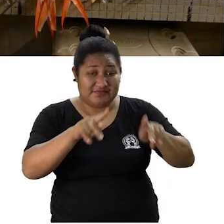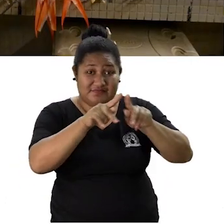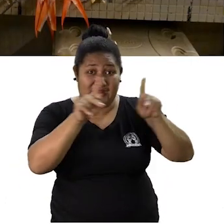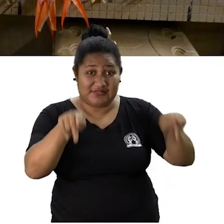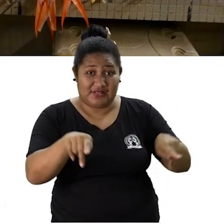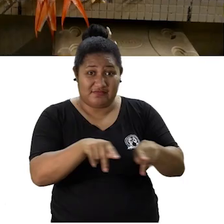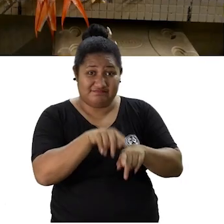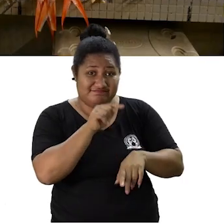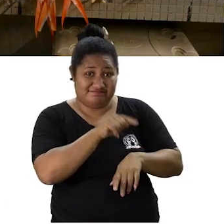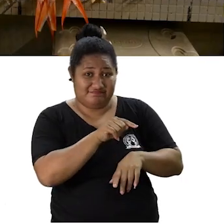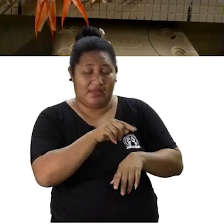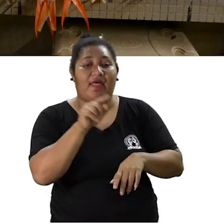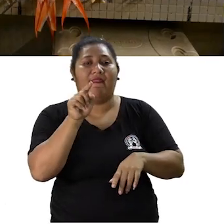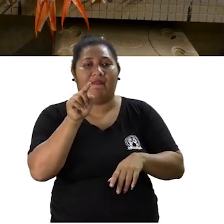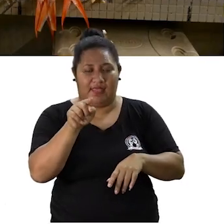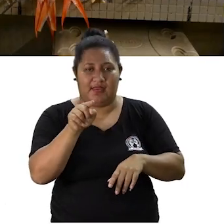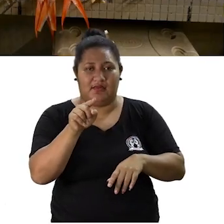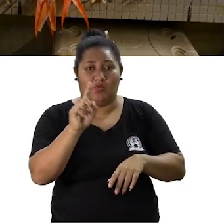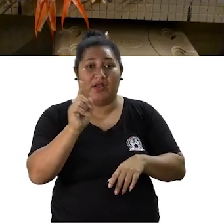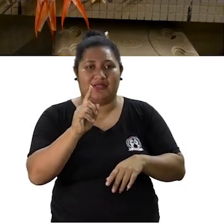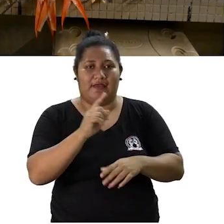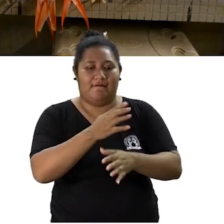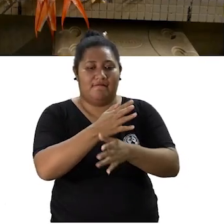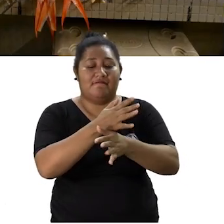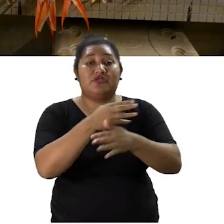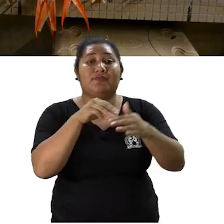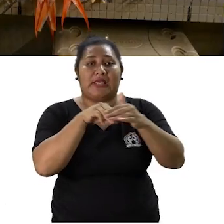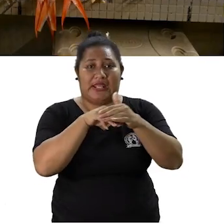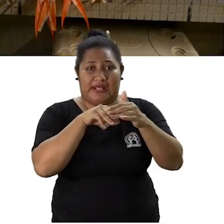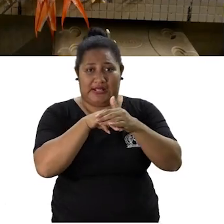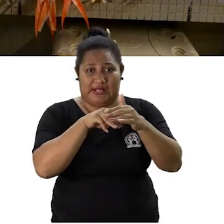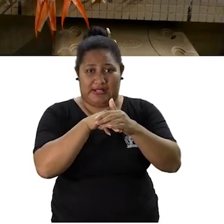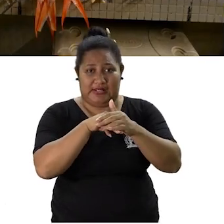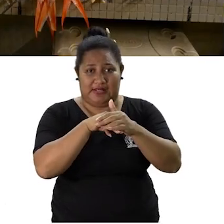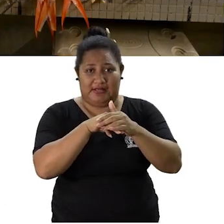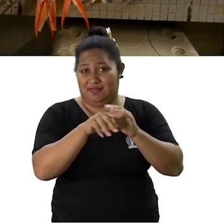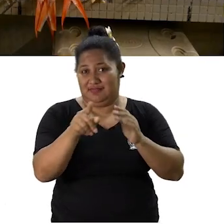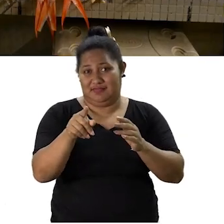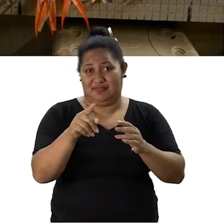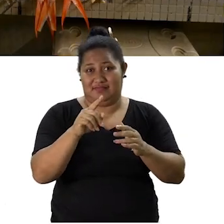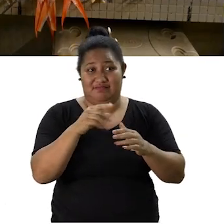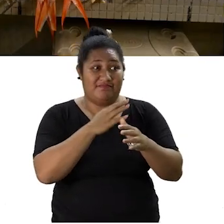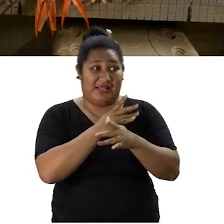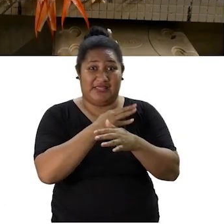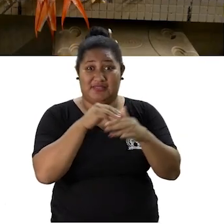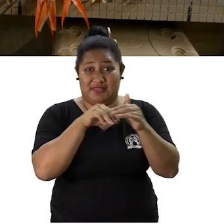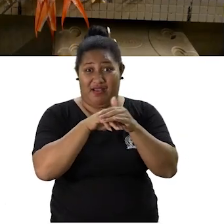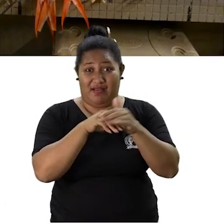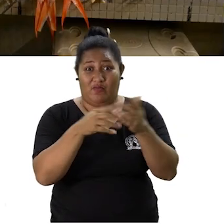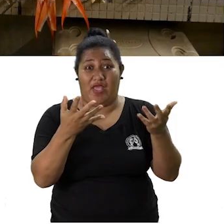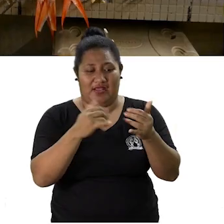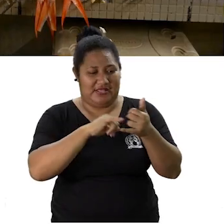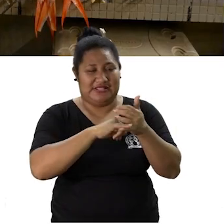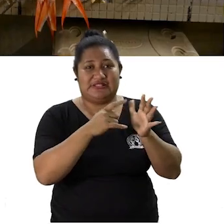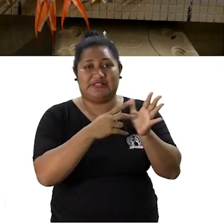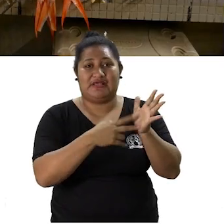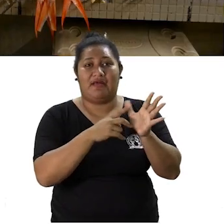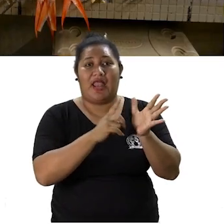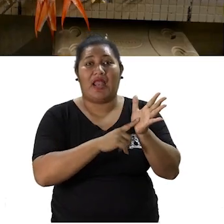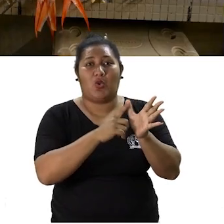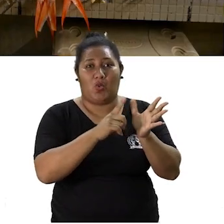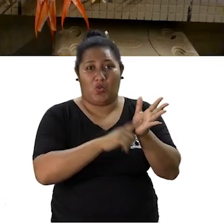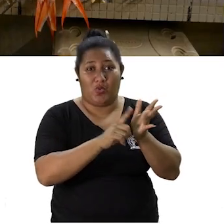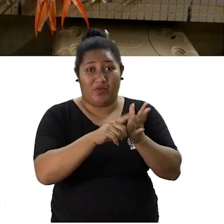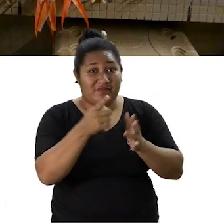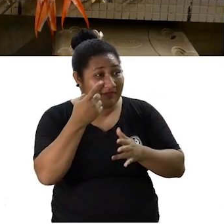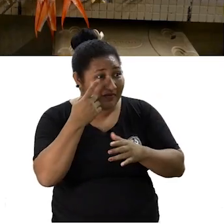That is the fish market. On tatou market te oia I Savalalo. Ngwawa aila I